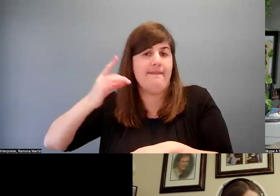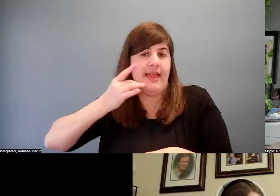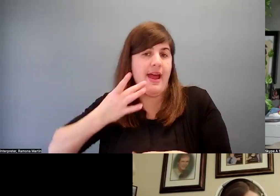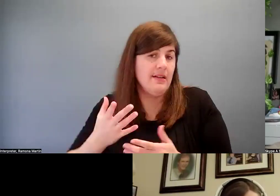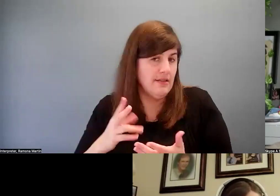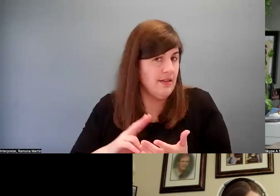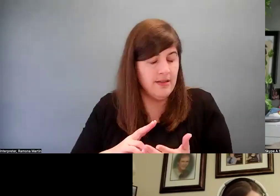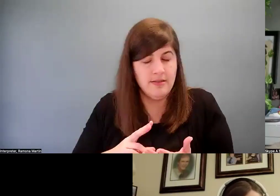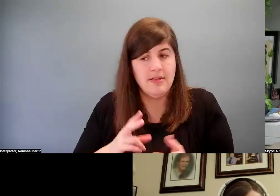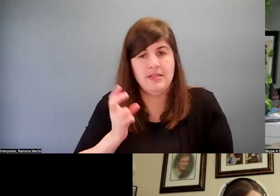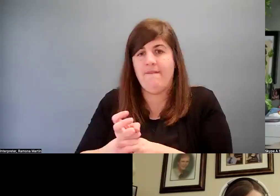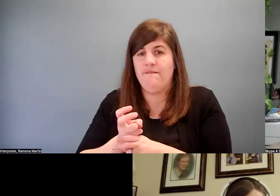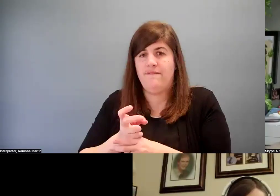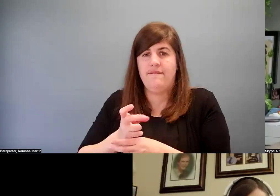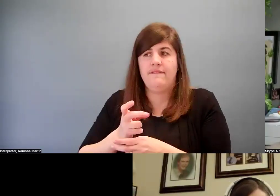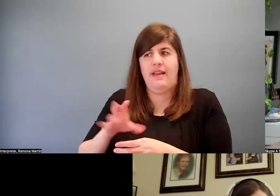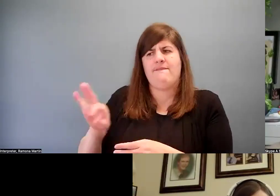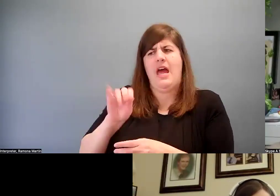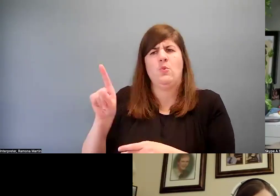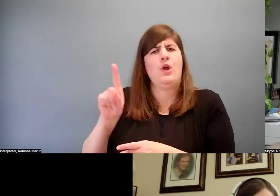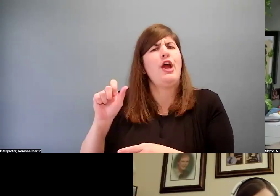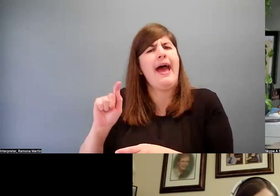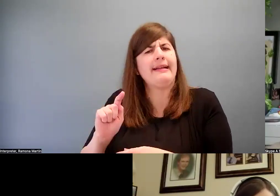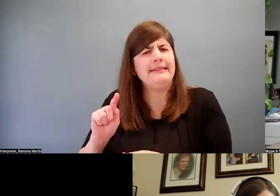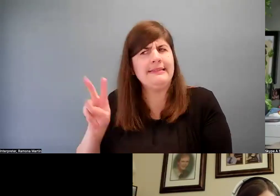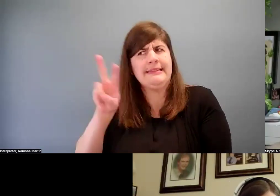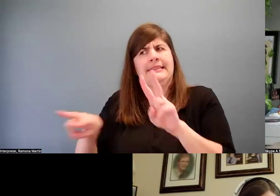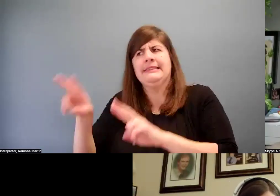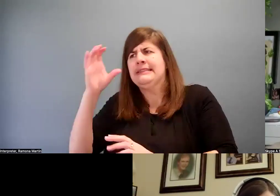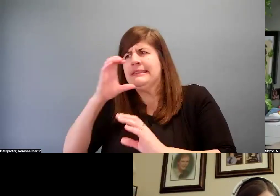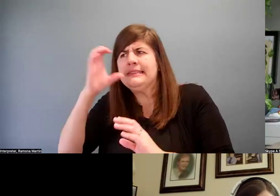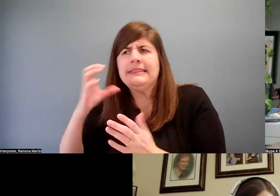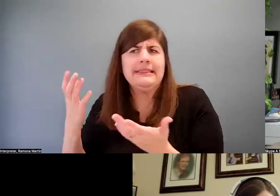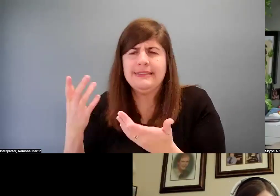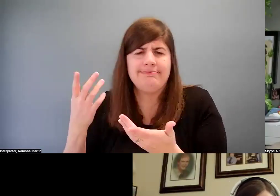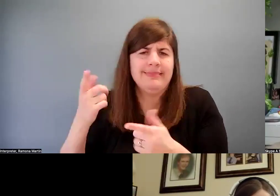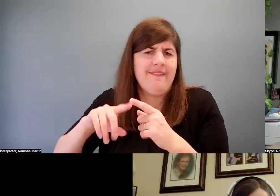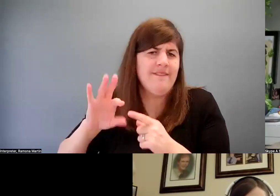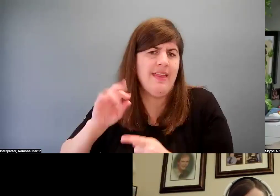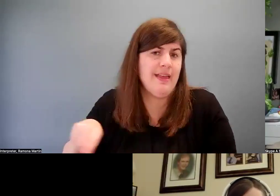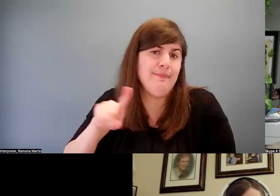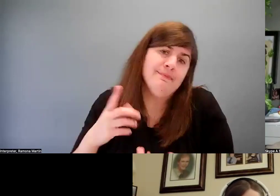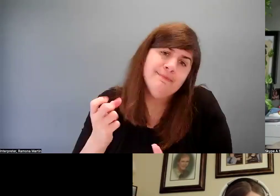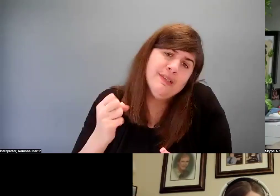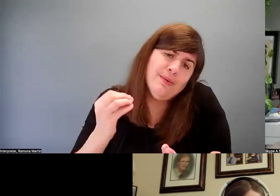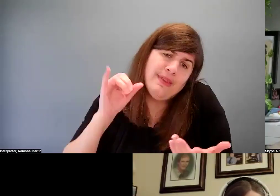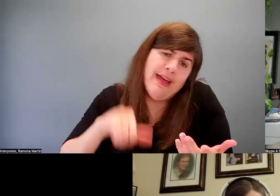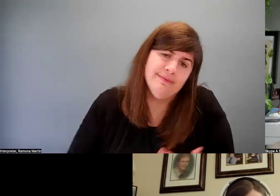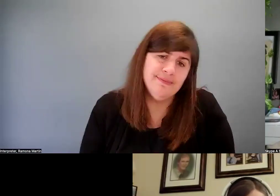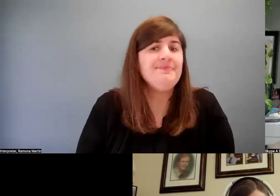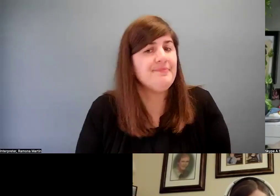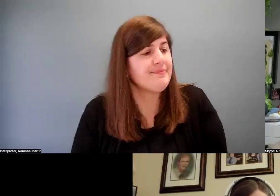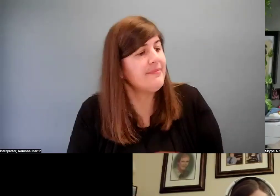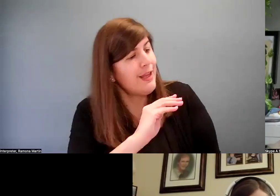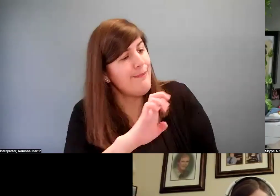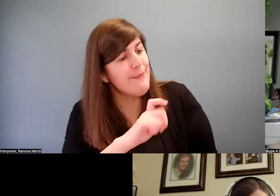it's very difficult to find them. Um, so yeah, Cool. Martha